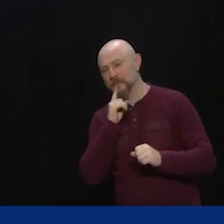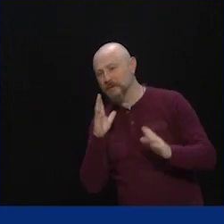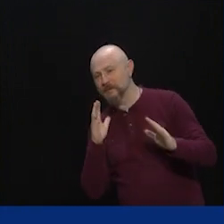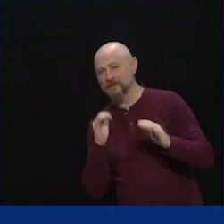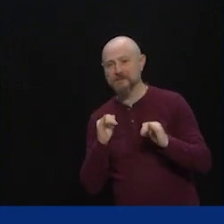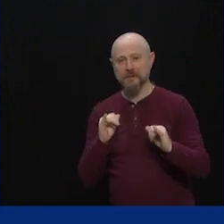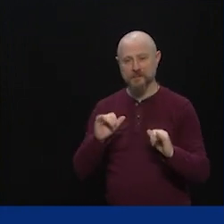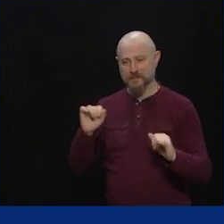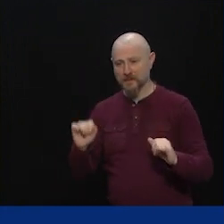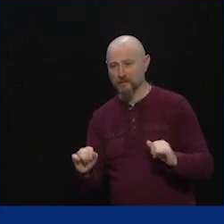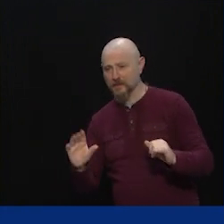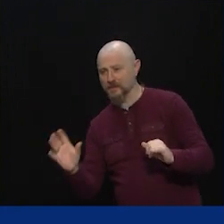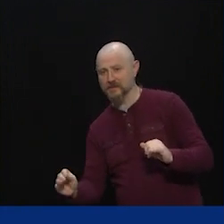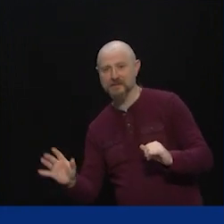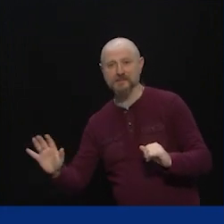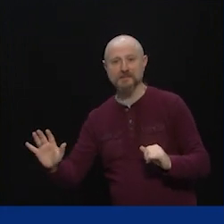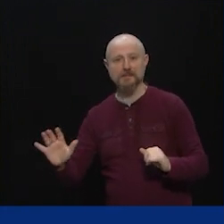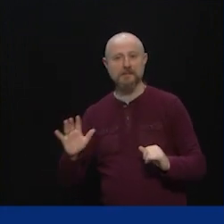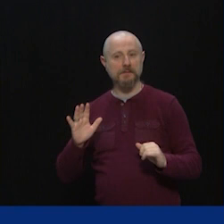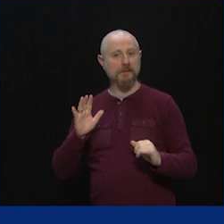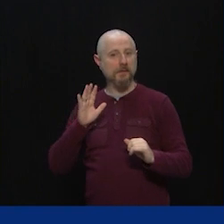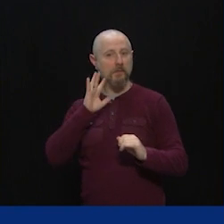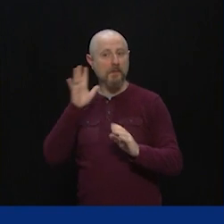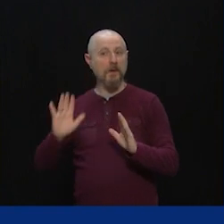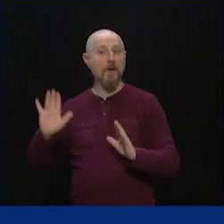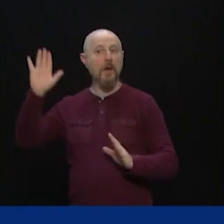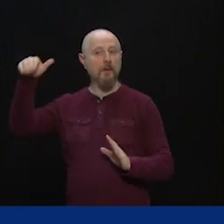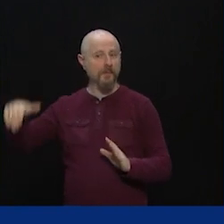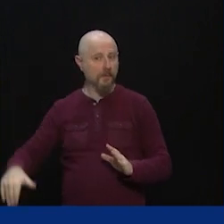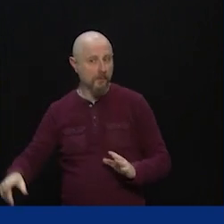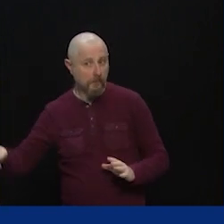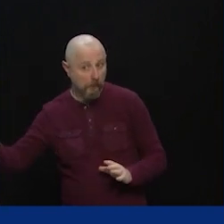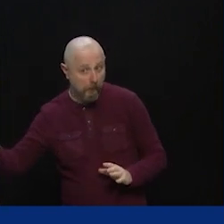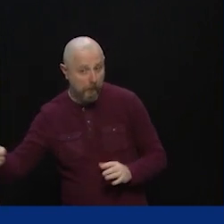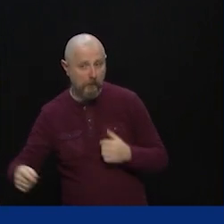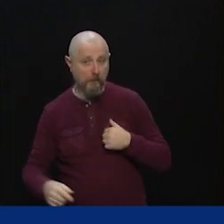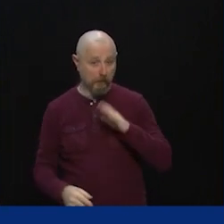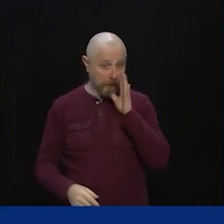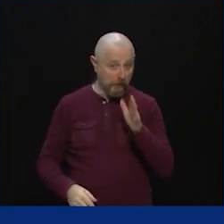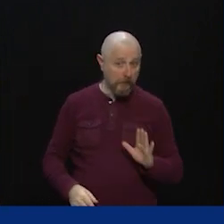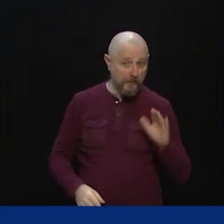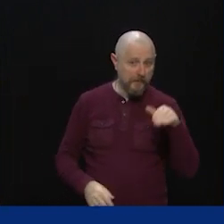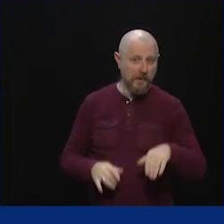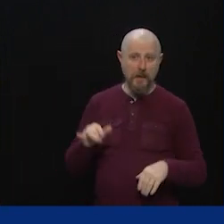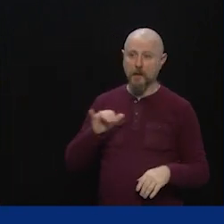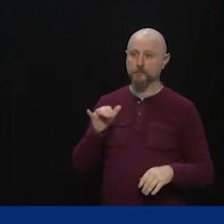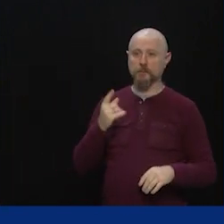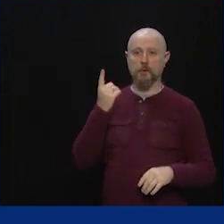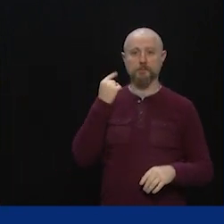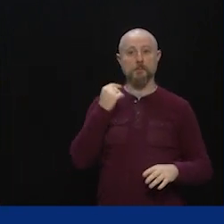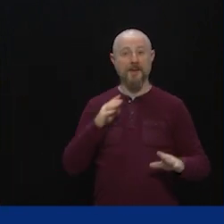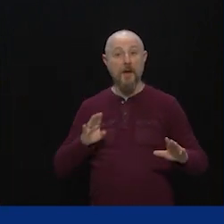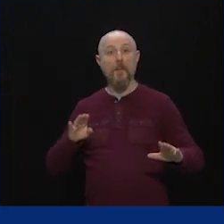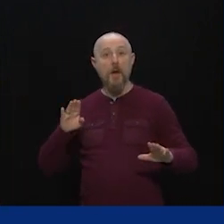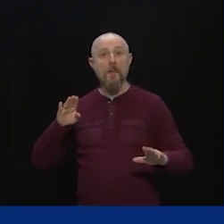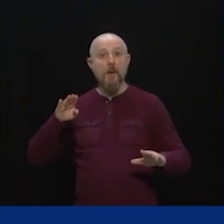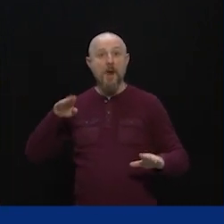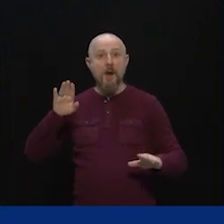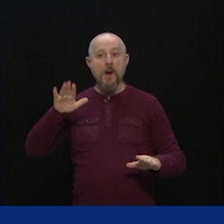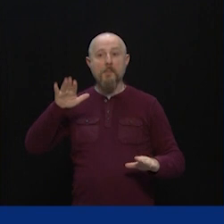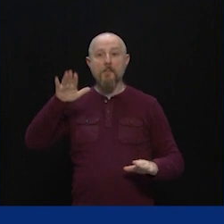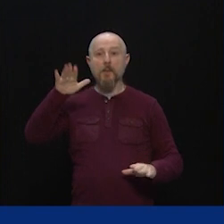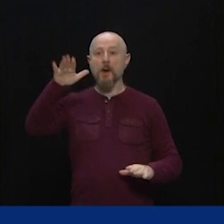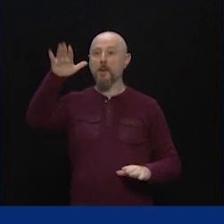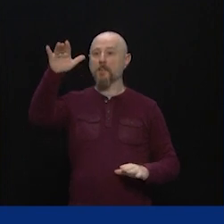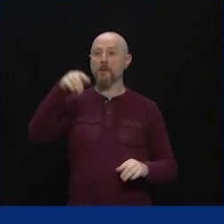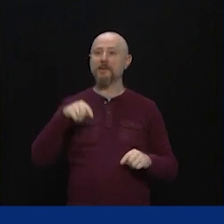Again, this is not that wave we saw last year. It kind of kept going up and up. This is straight up, and love to see